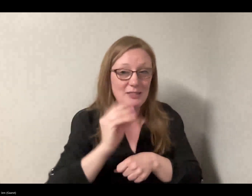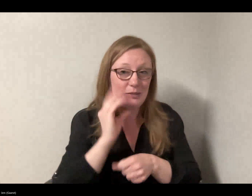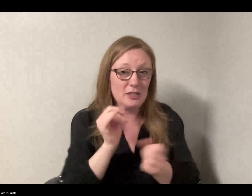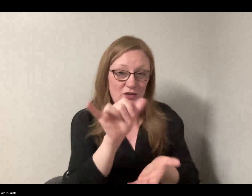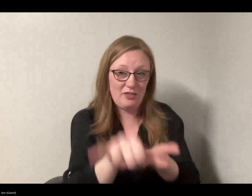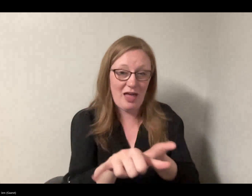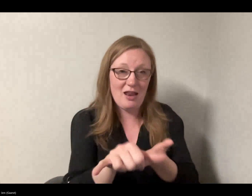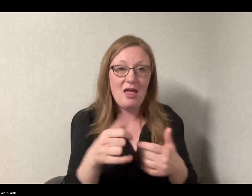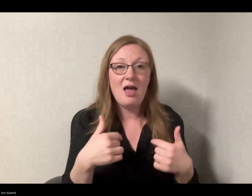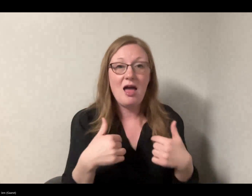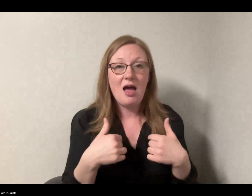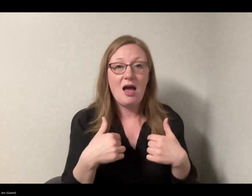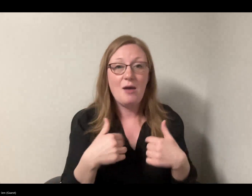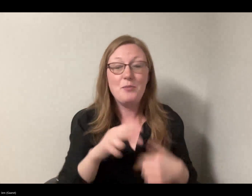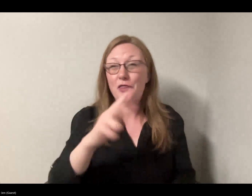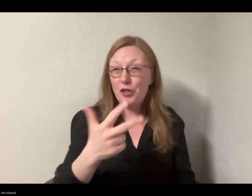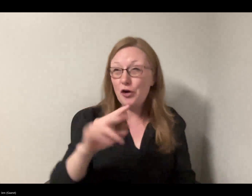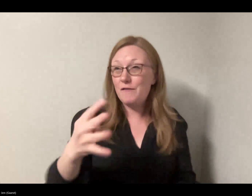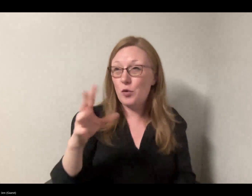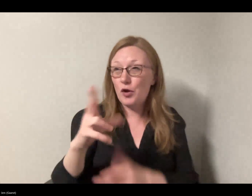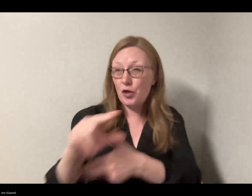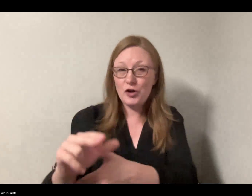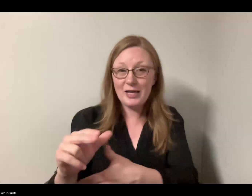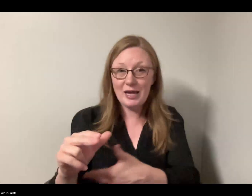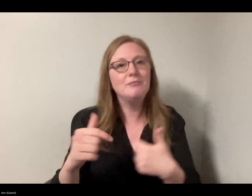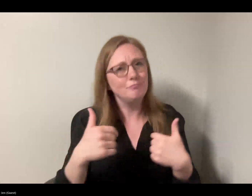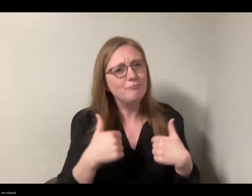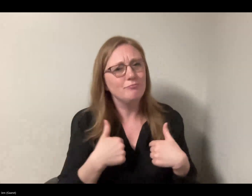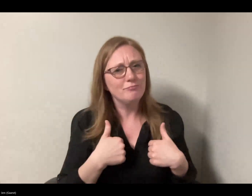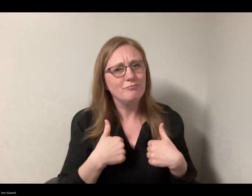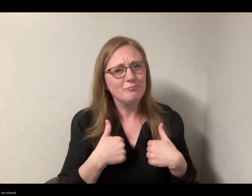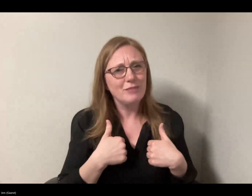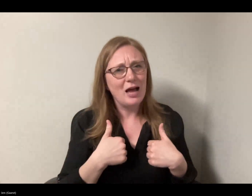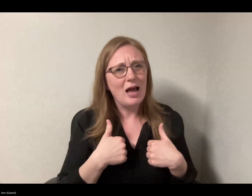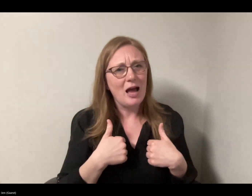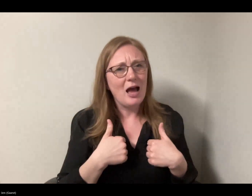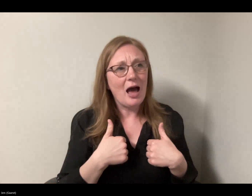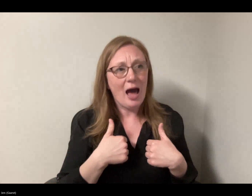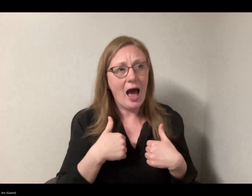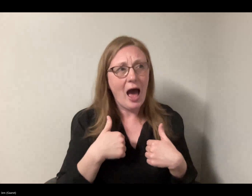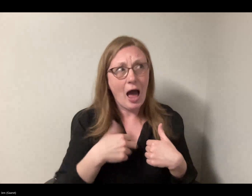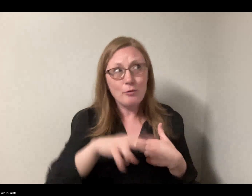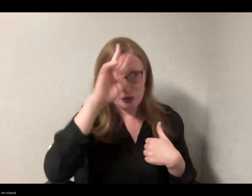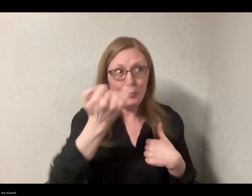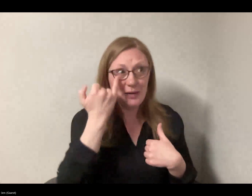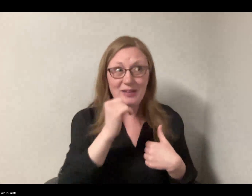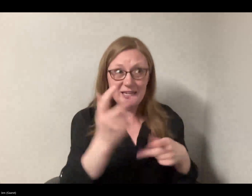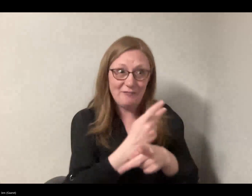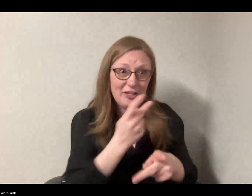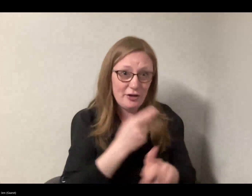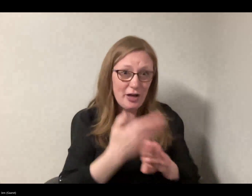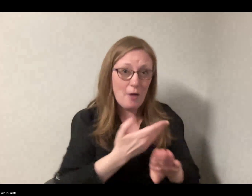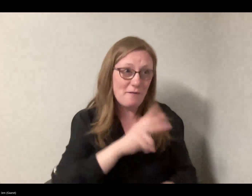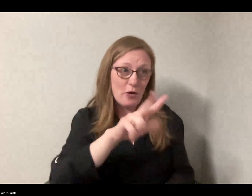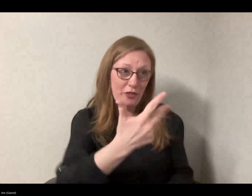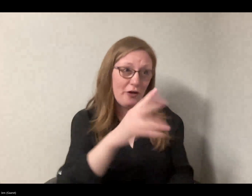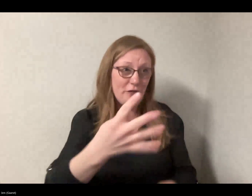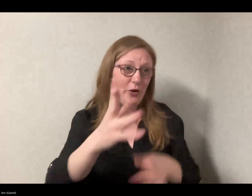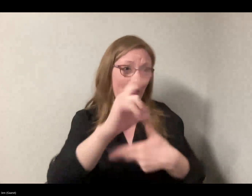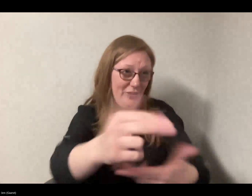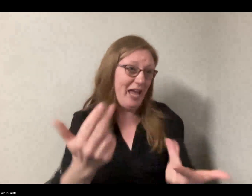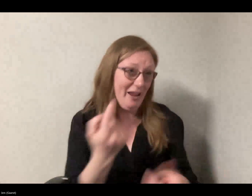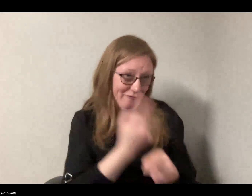I eventually by the 3rd or 4th hurricane, I'd have to have been pretty damn stupid if I didn't start figuring out what I was doing by the 3rd or 4th hurricane. Right.